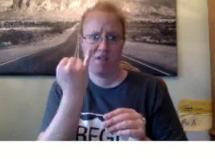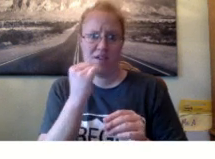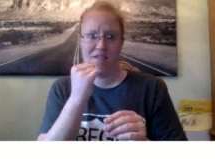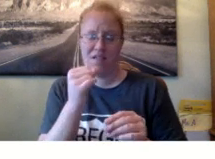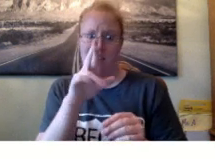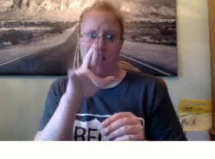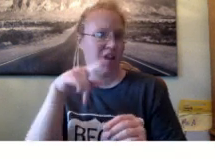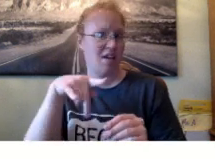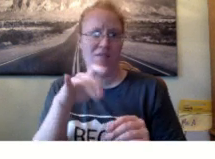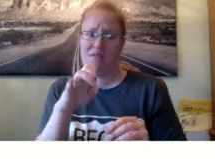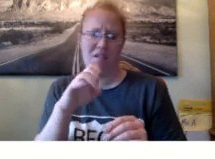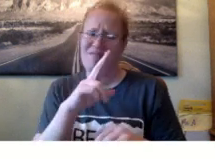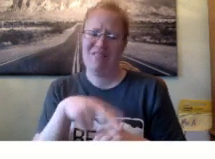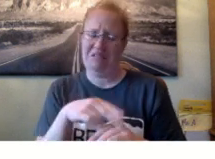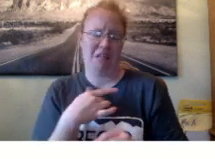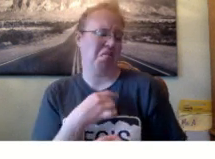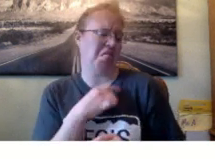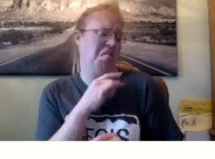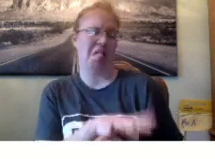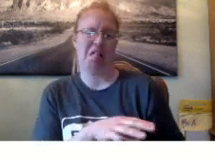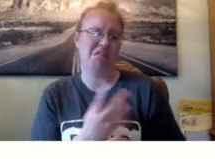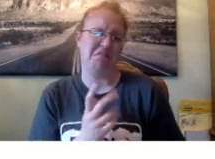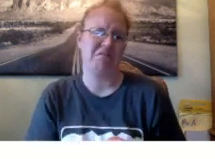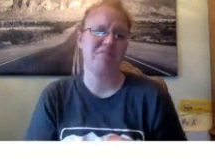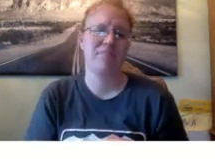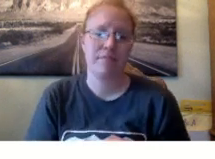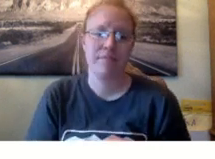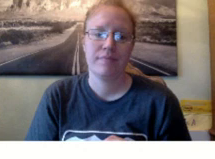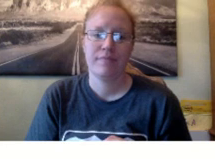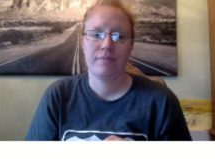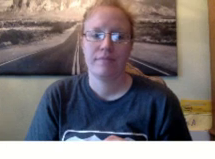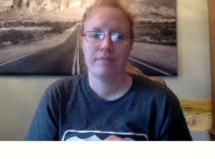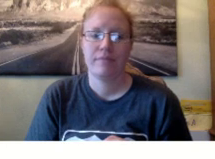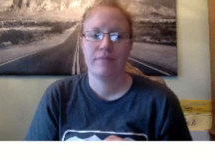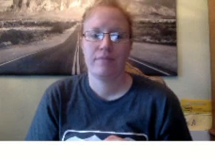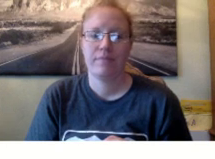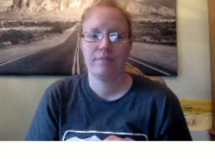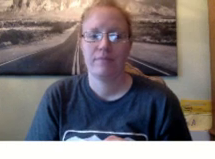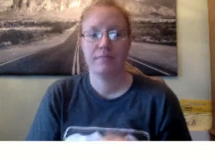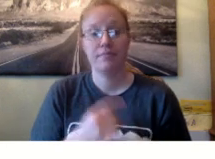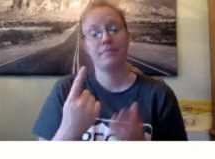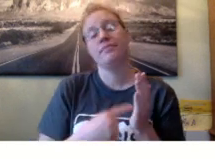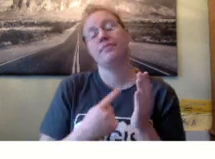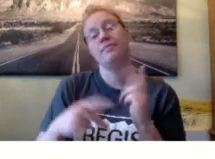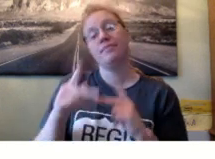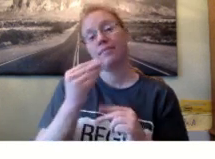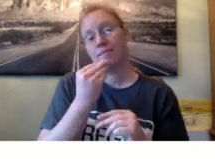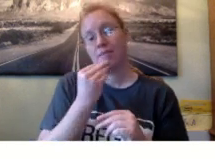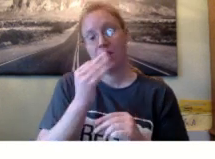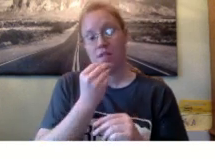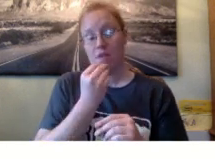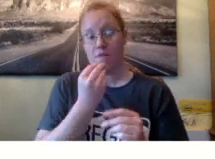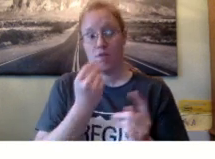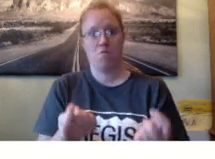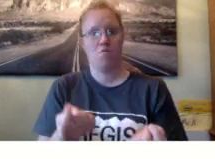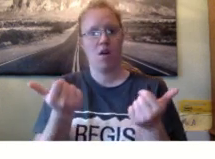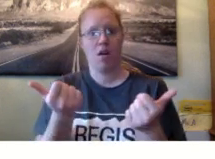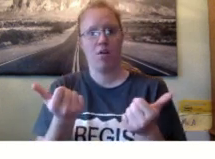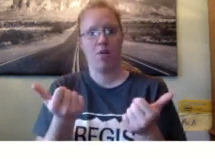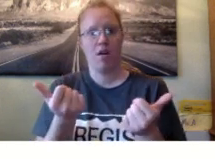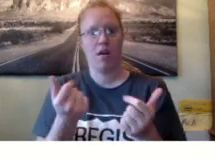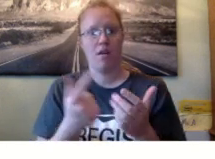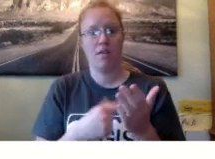not ripe. It's usually no good. Sometimes people eat the food right away. Sometimes